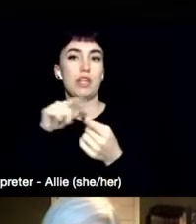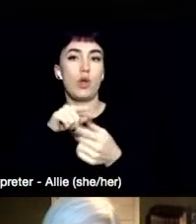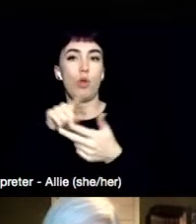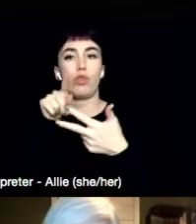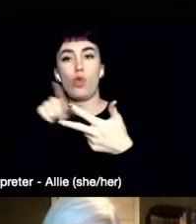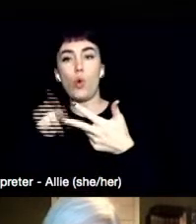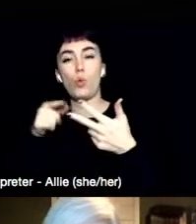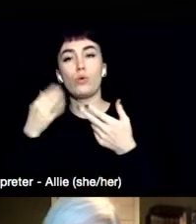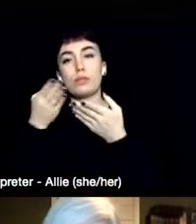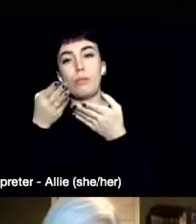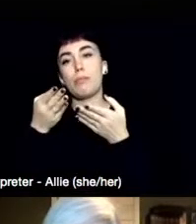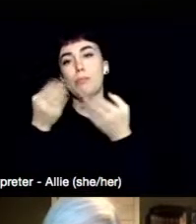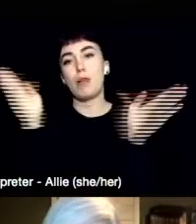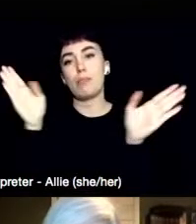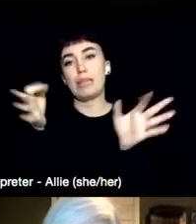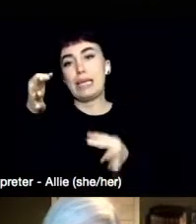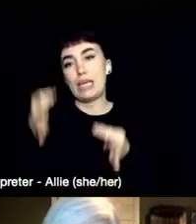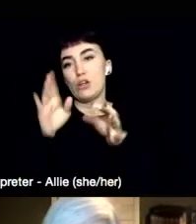hearings.